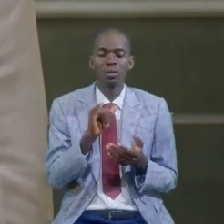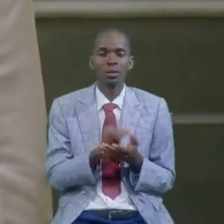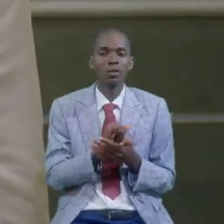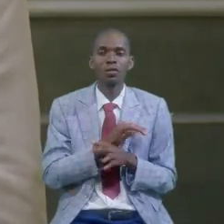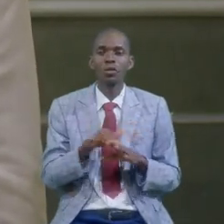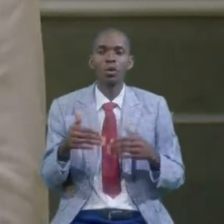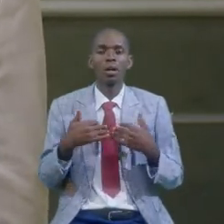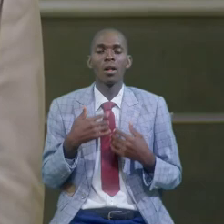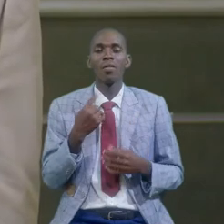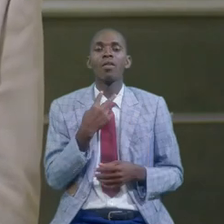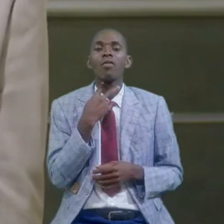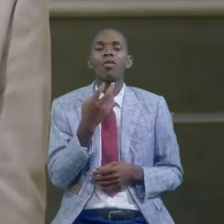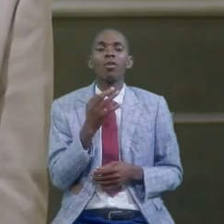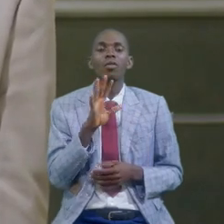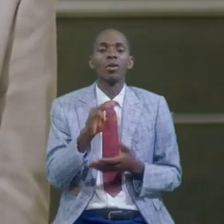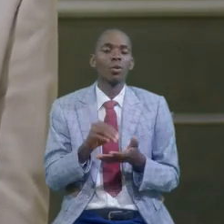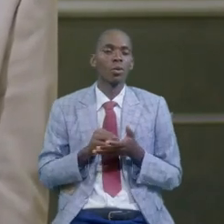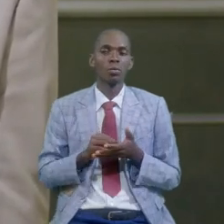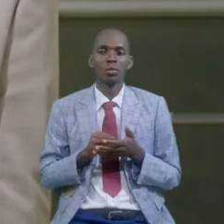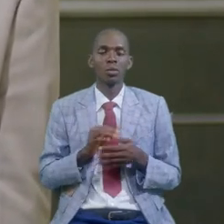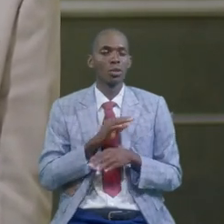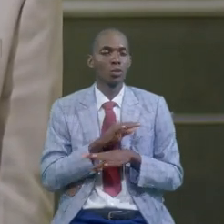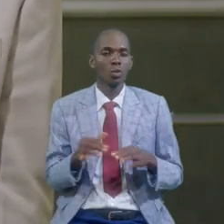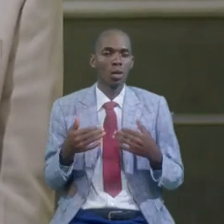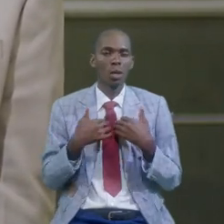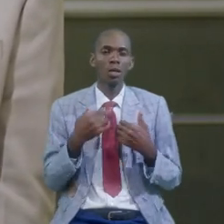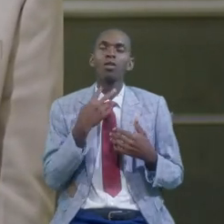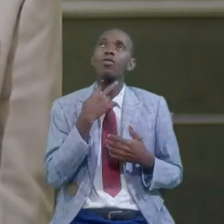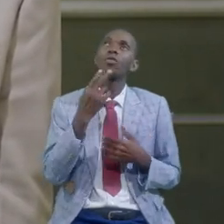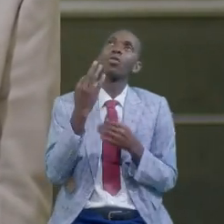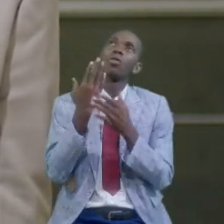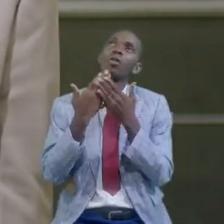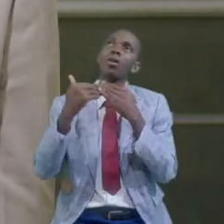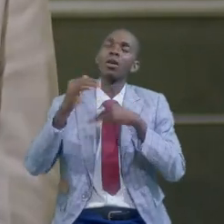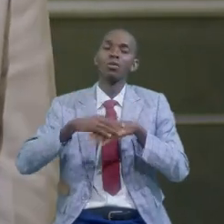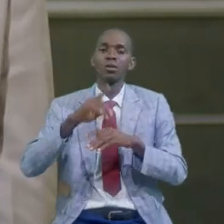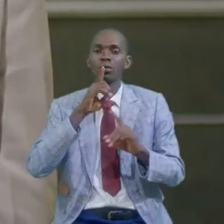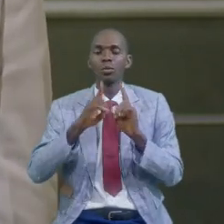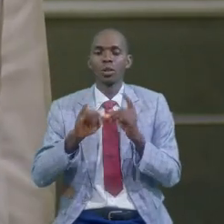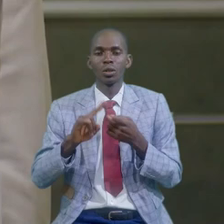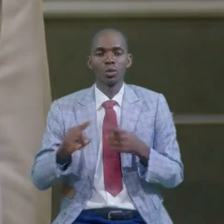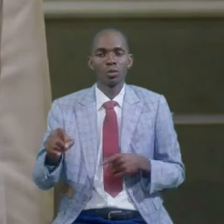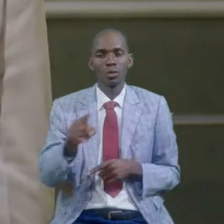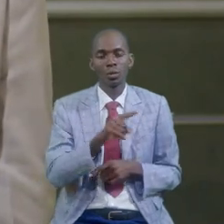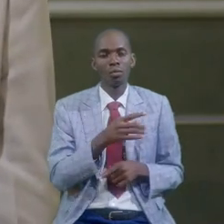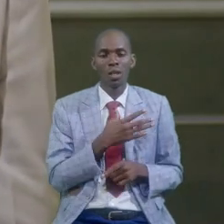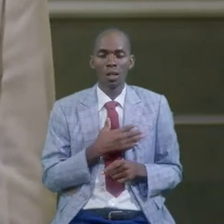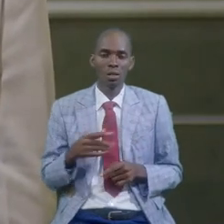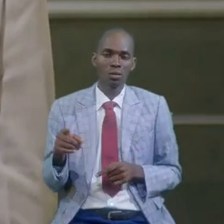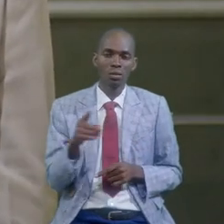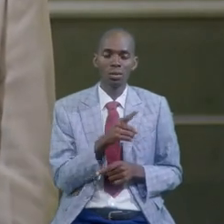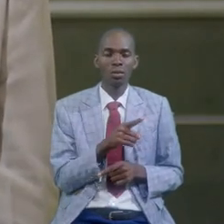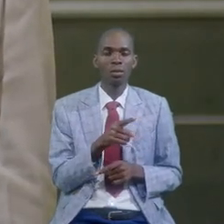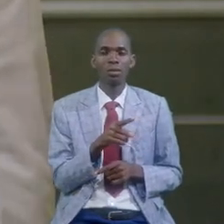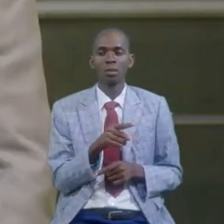their own. They don't have a voice from heaven speaking to them, and they, depending